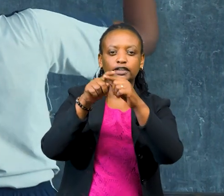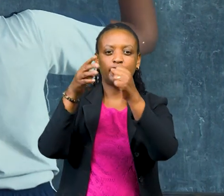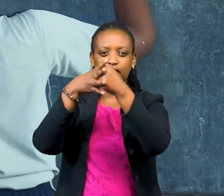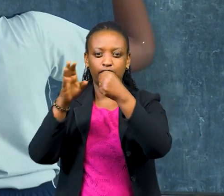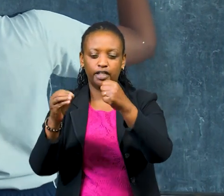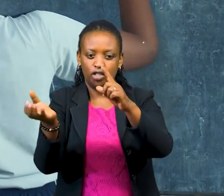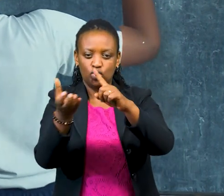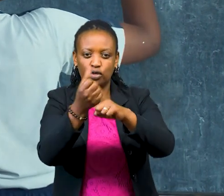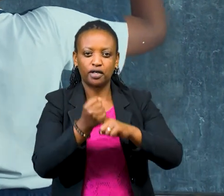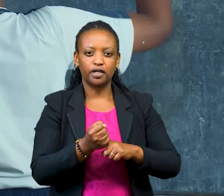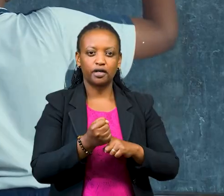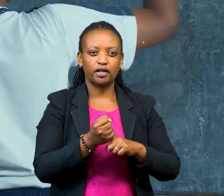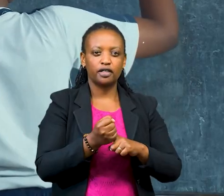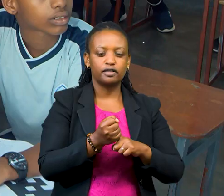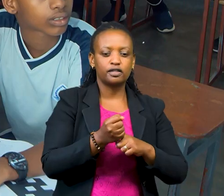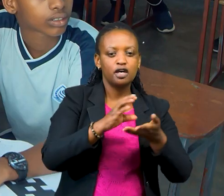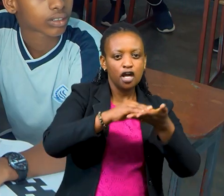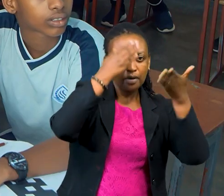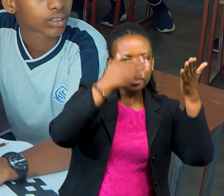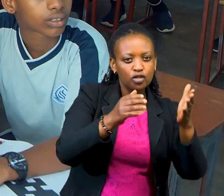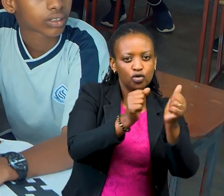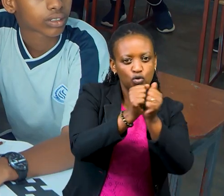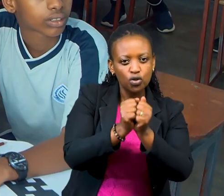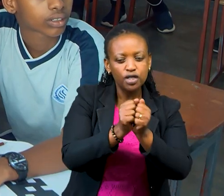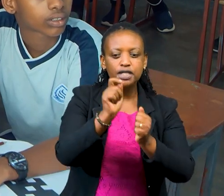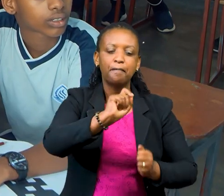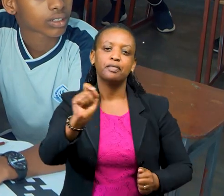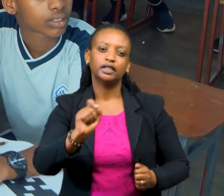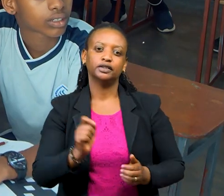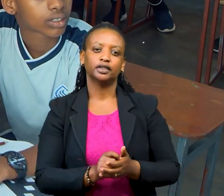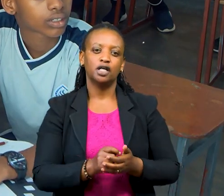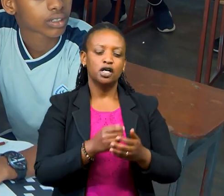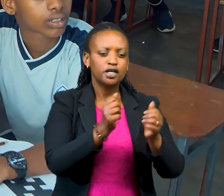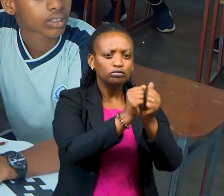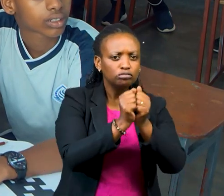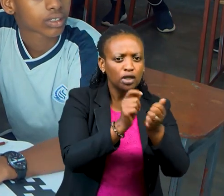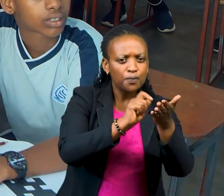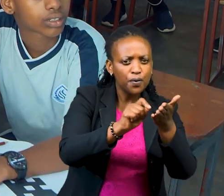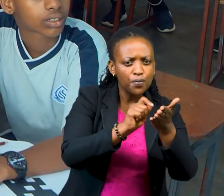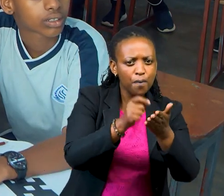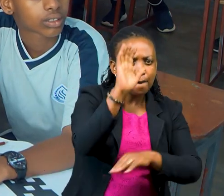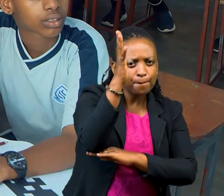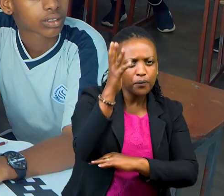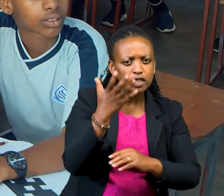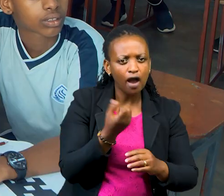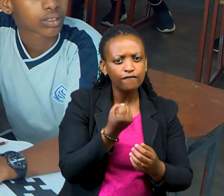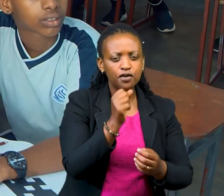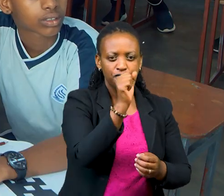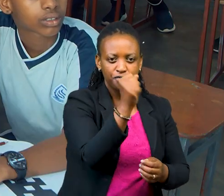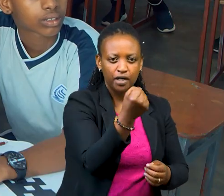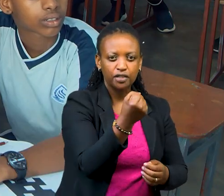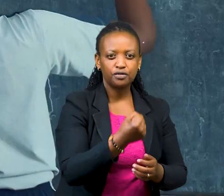the 90. Then you get the students with pens. Students with pencils, it